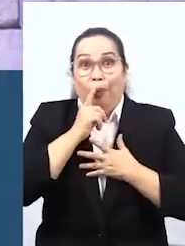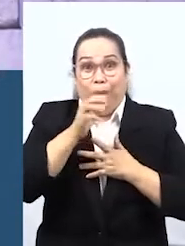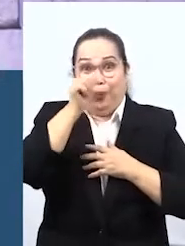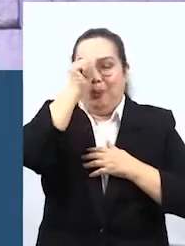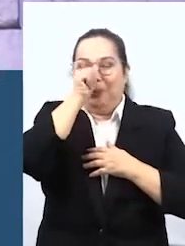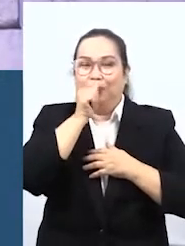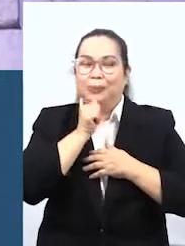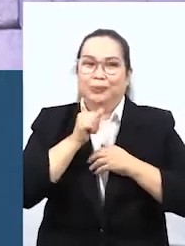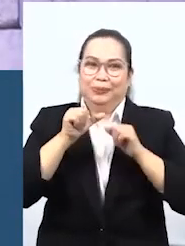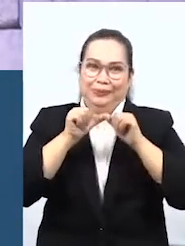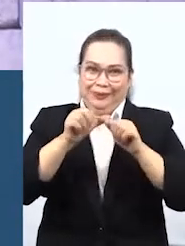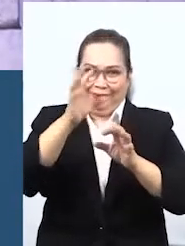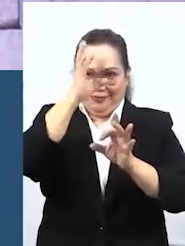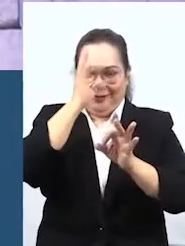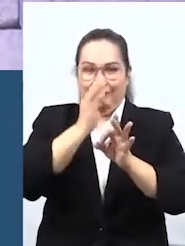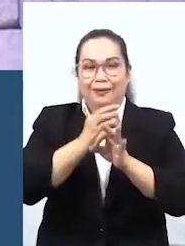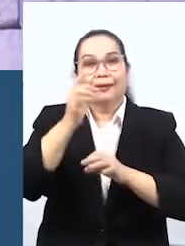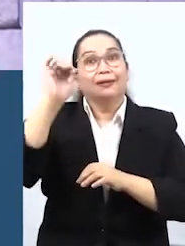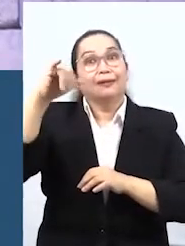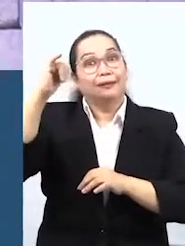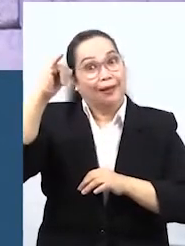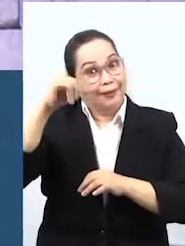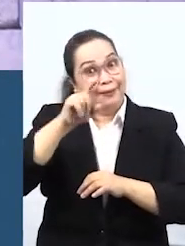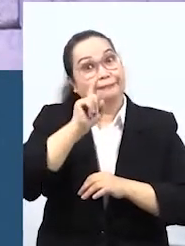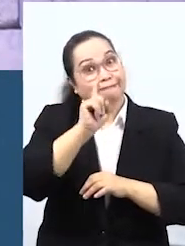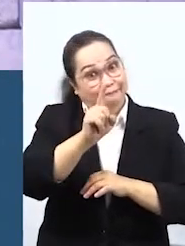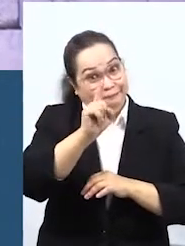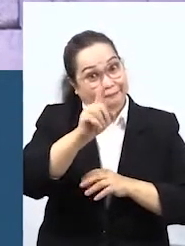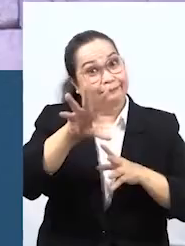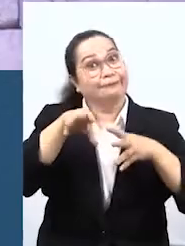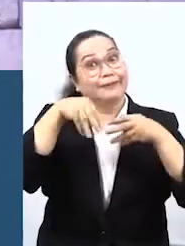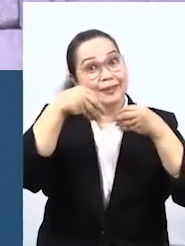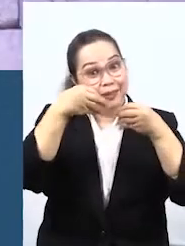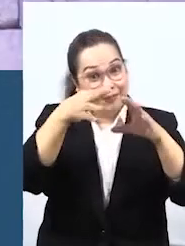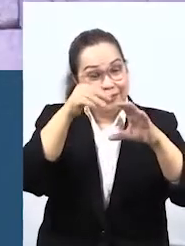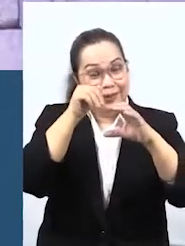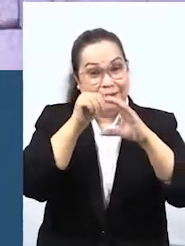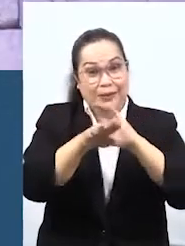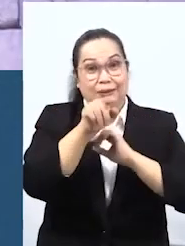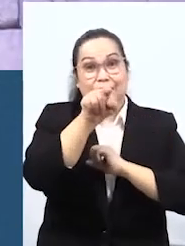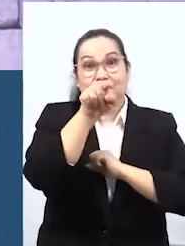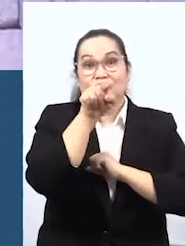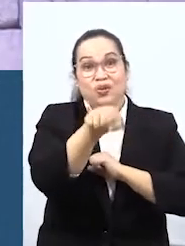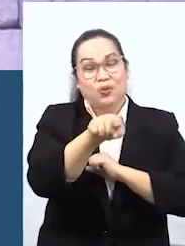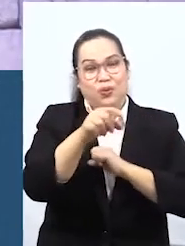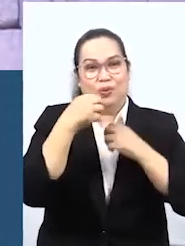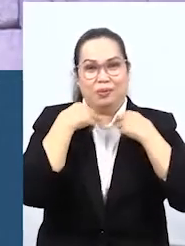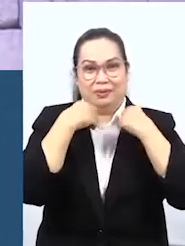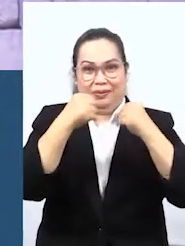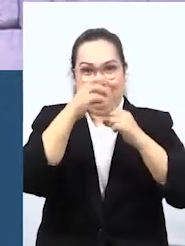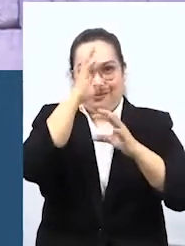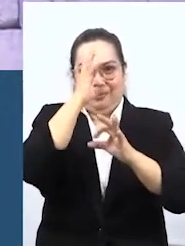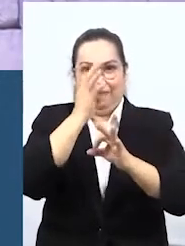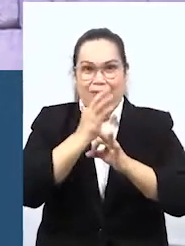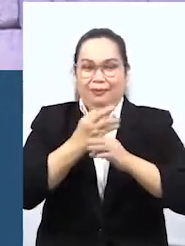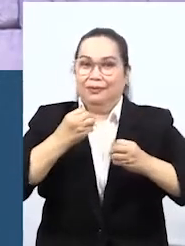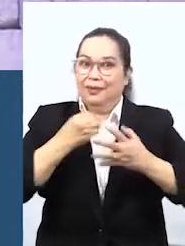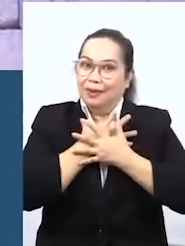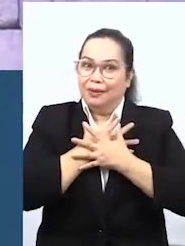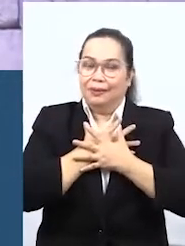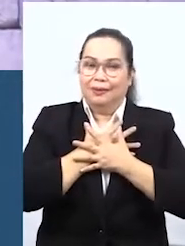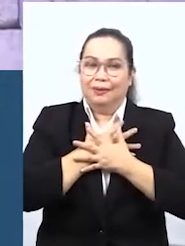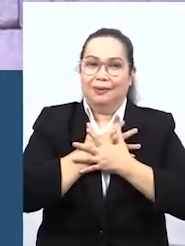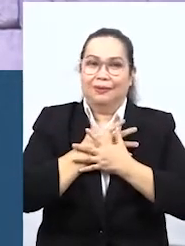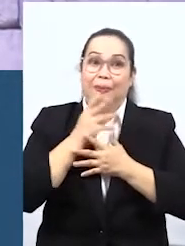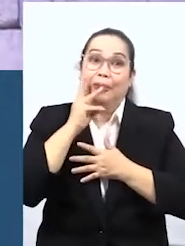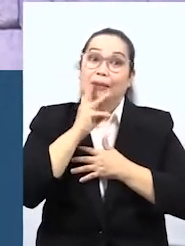Faith ah the Lord sends you something that strengthens your Faith in the widow's